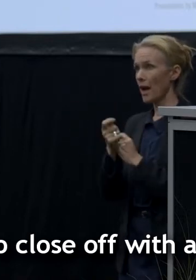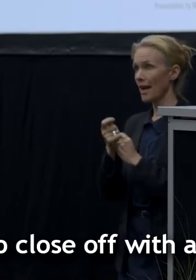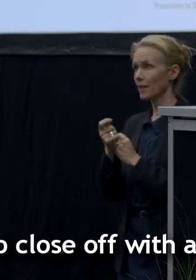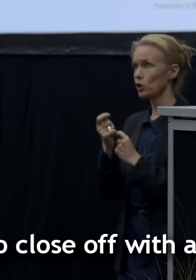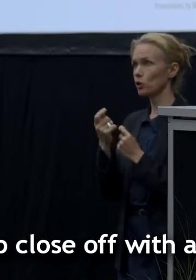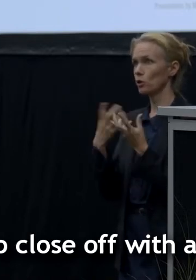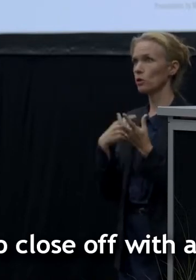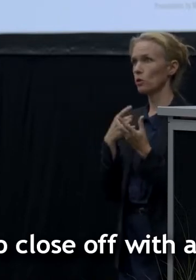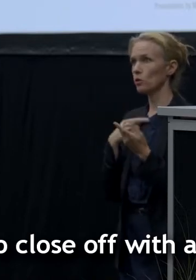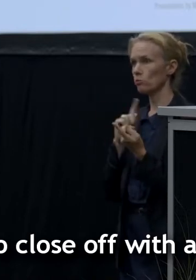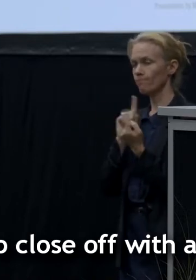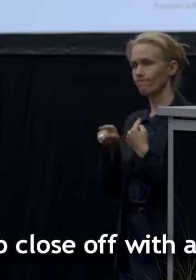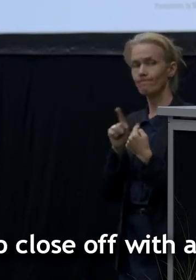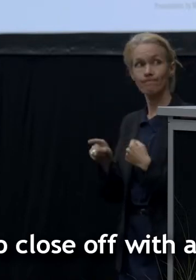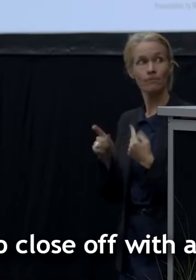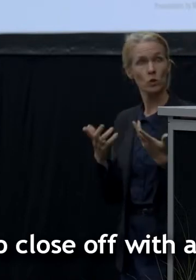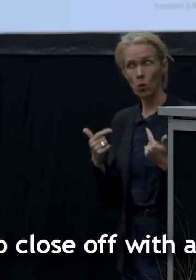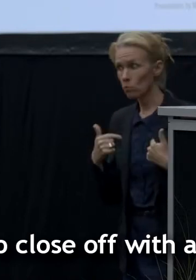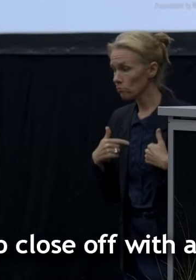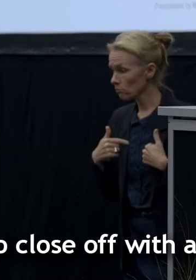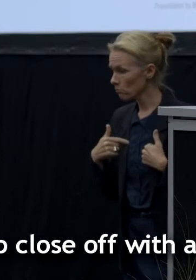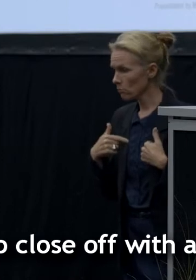close off with a, or do I close with a karakia? He wants to.